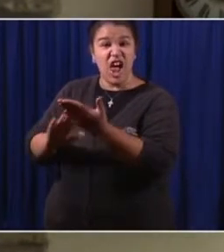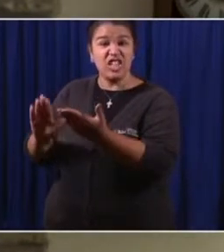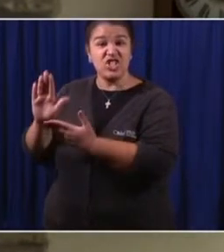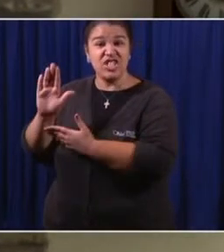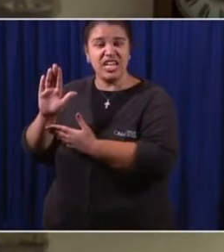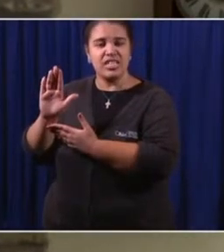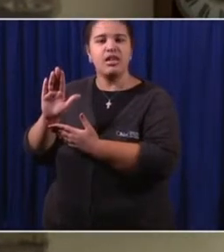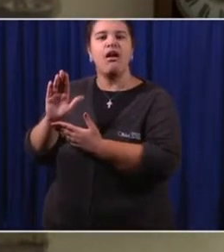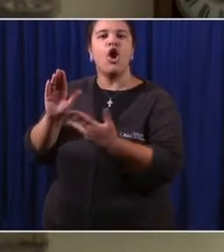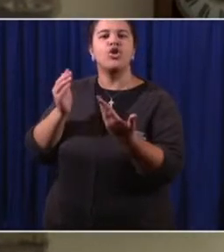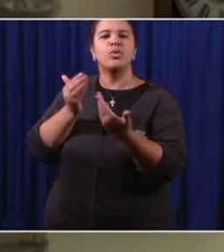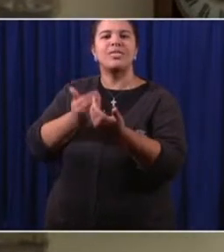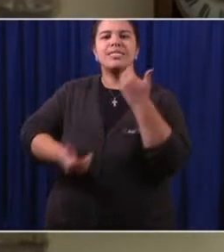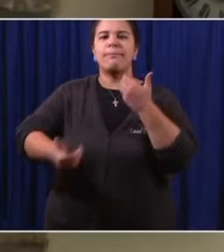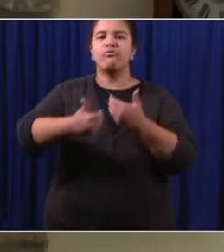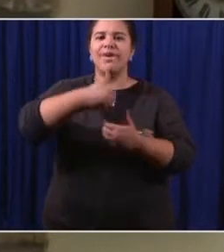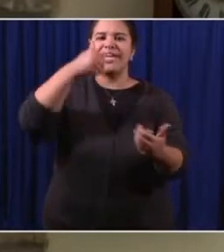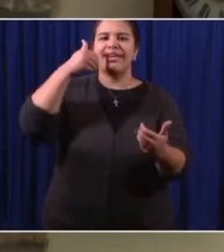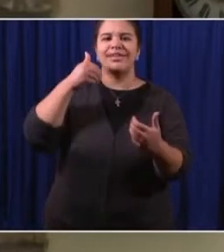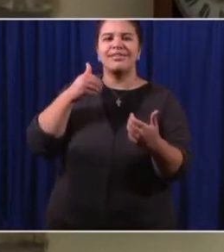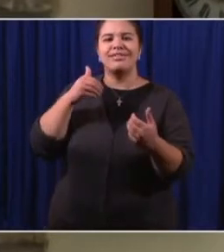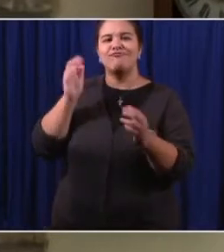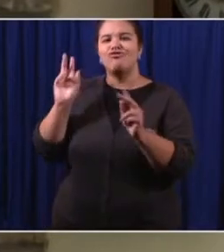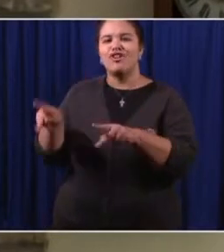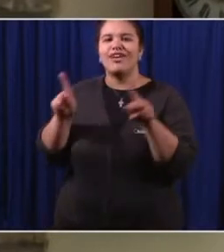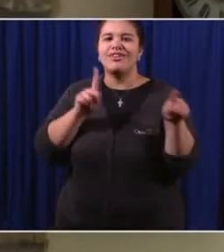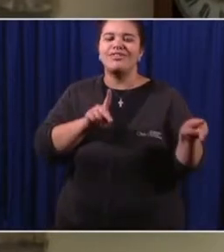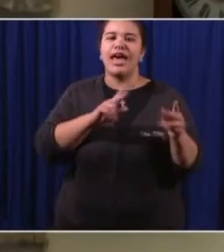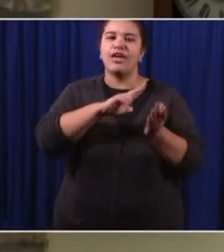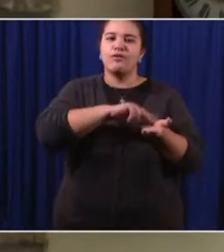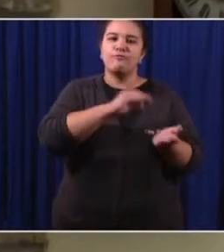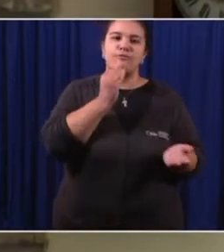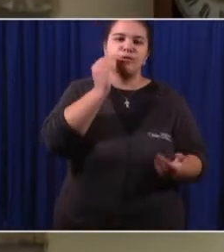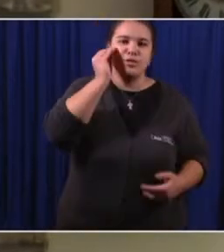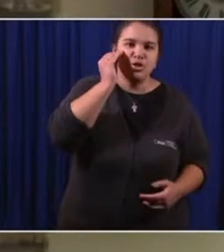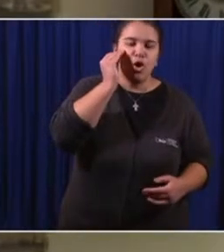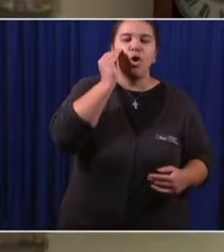And have you thought about separating those cases out on the dashboard so that people